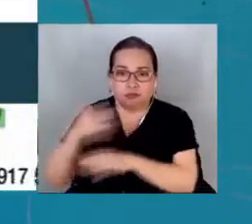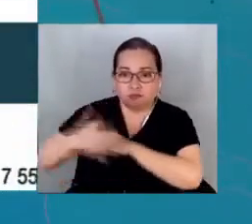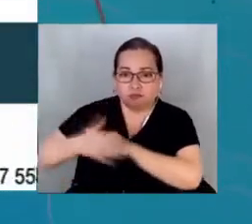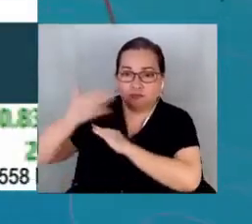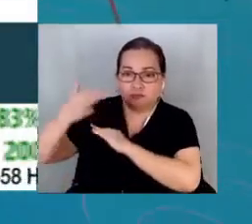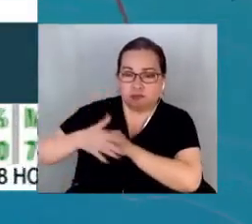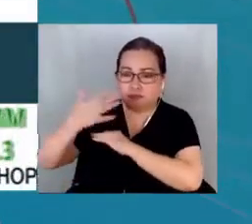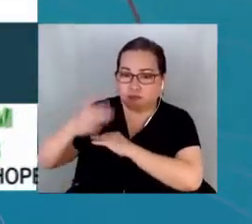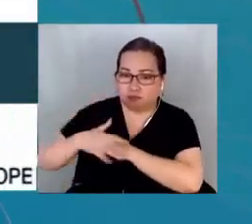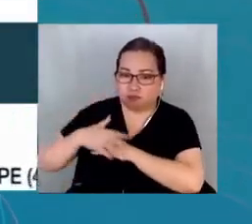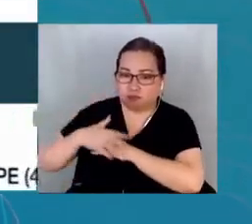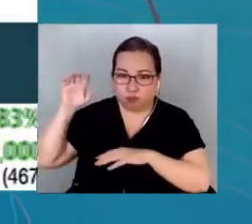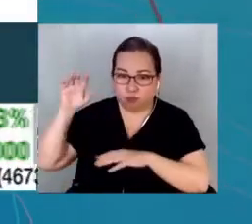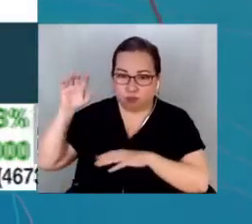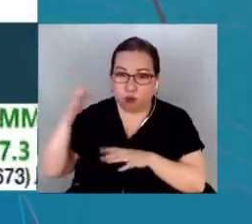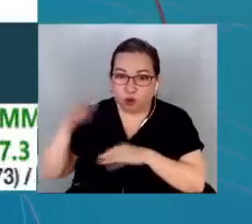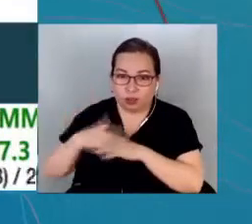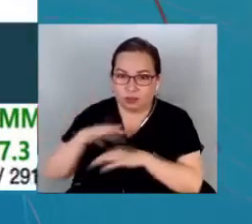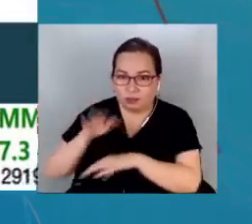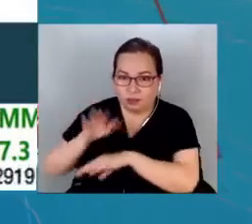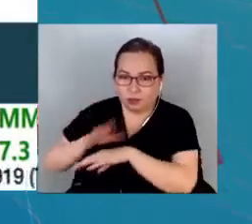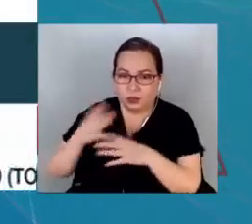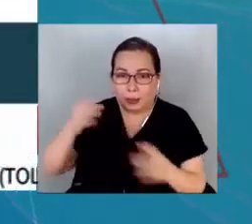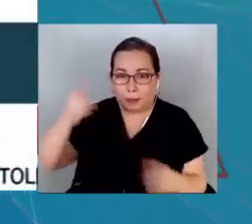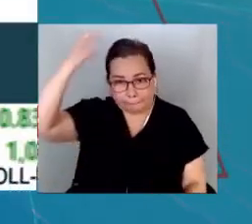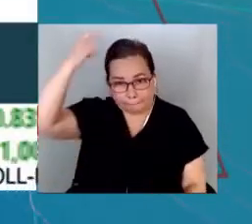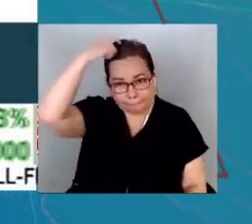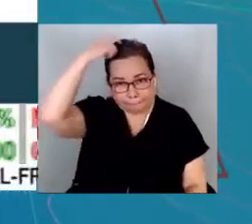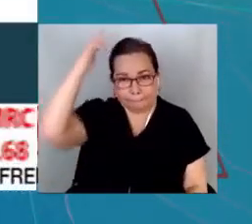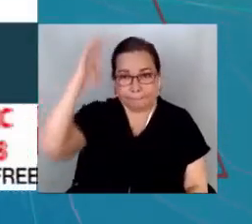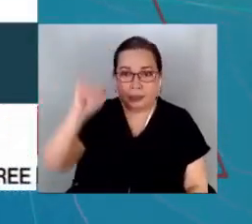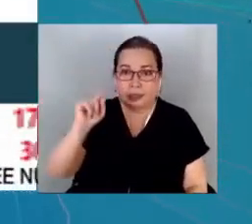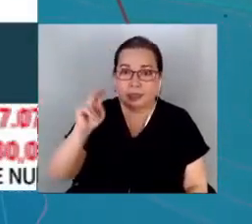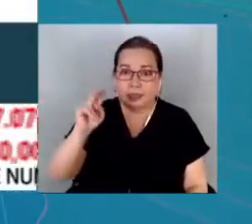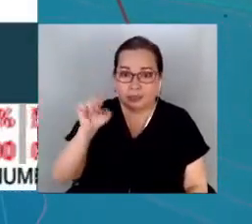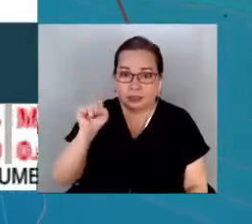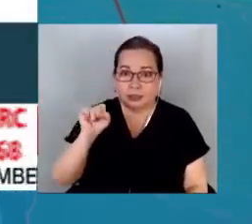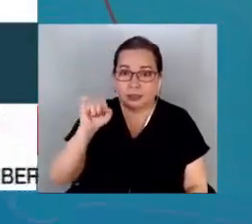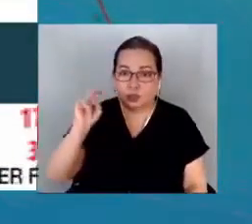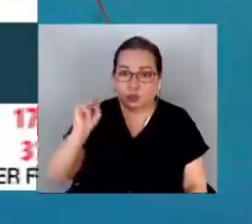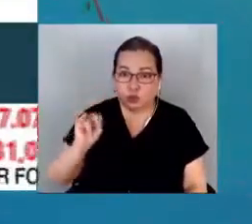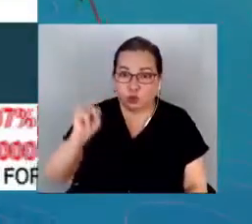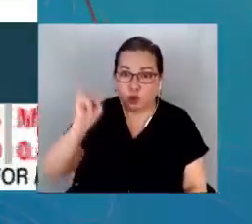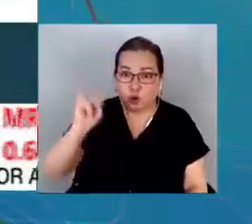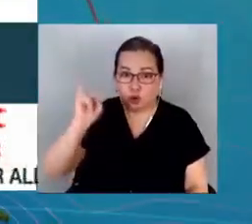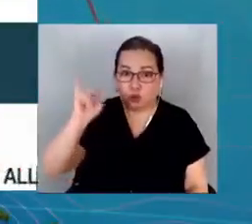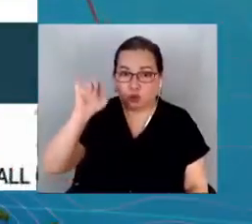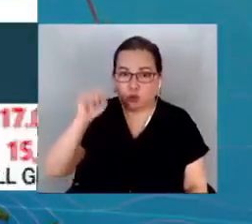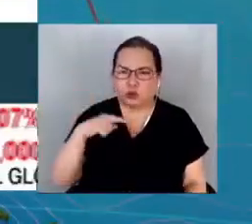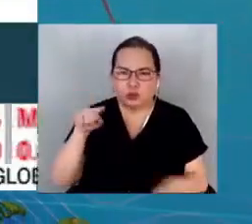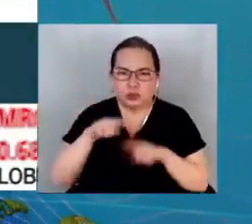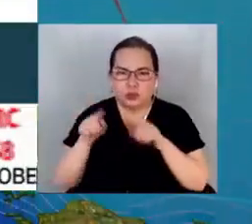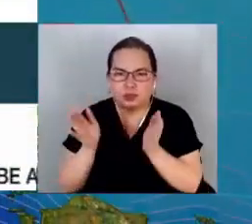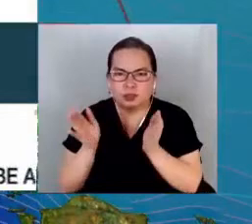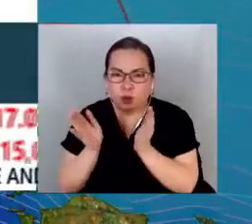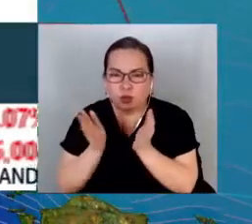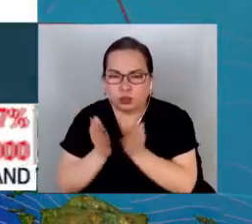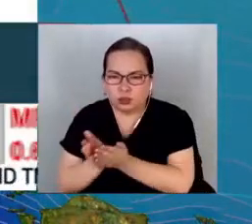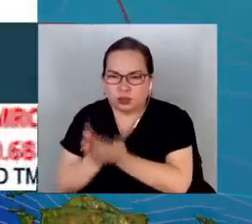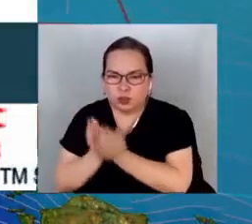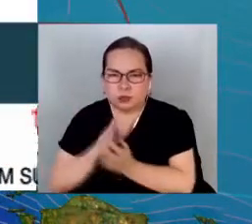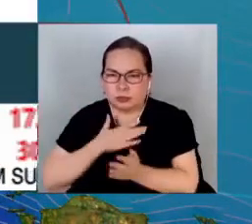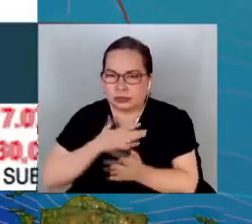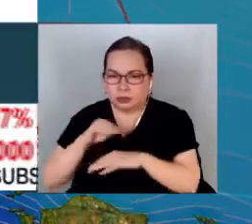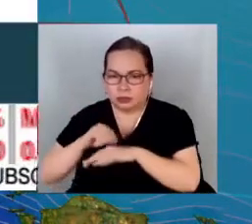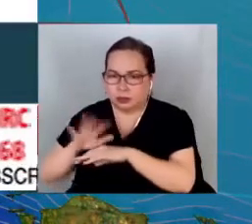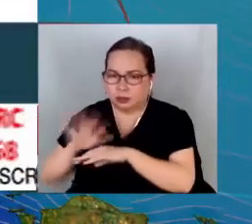Batanes, Cagayan, including Babuyan Islands, Ilocos Norte, and Ilocos Sur. Fishing boats and other small sea crafts are advised not to venture out